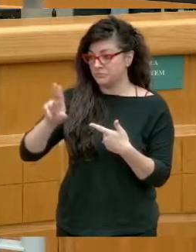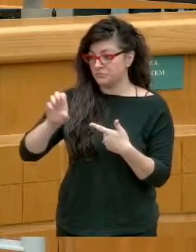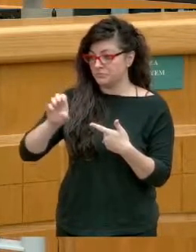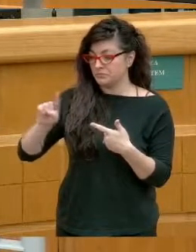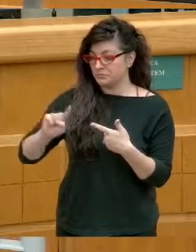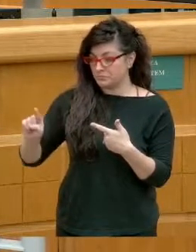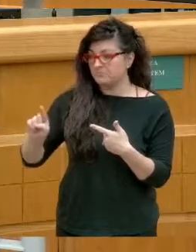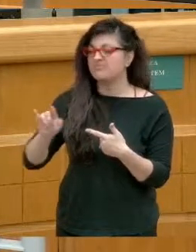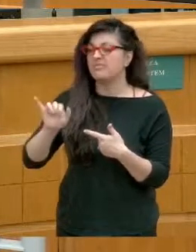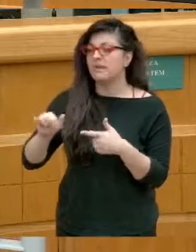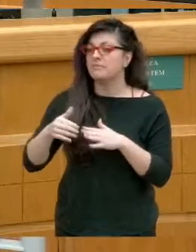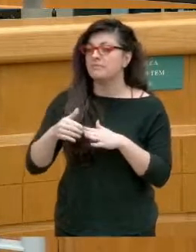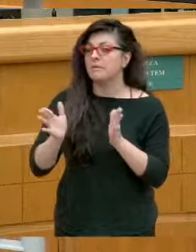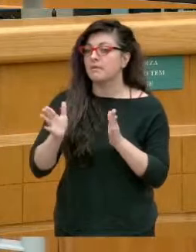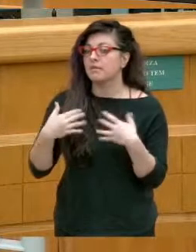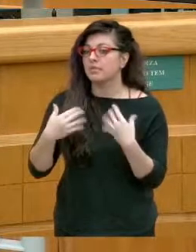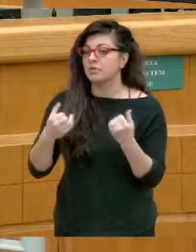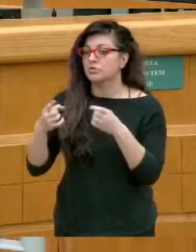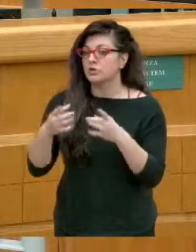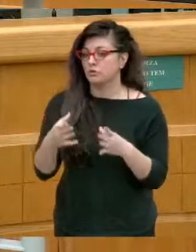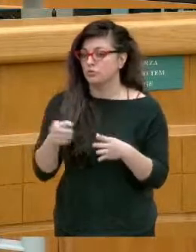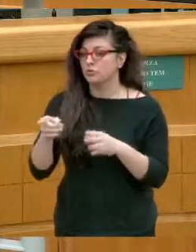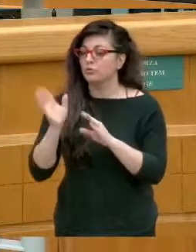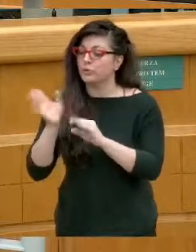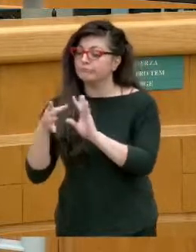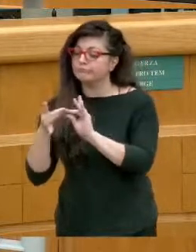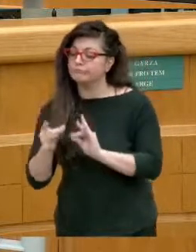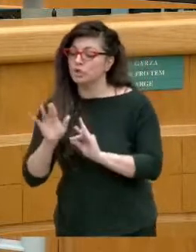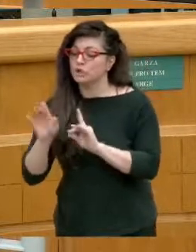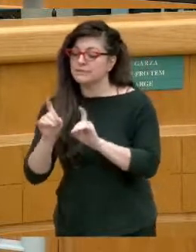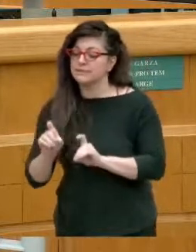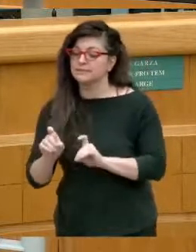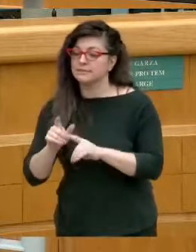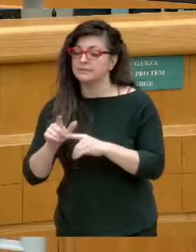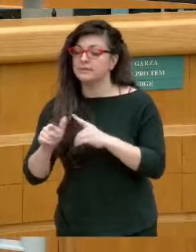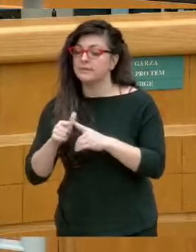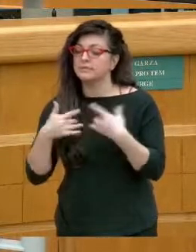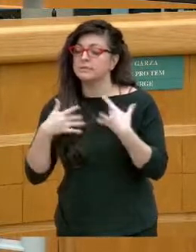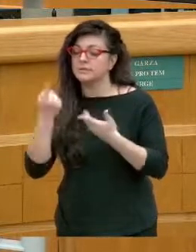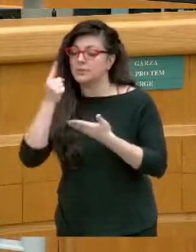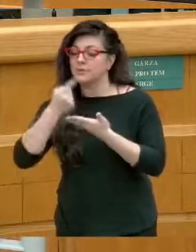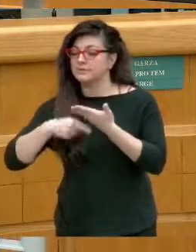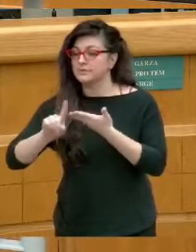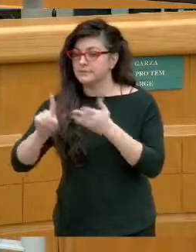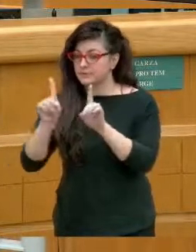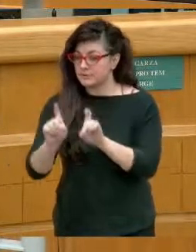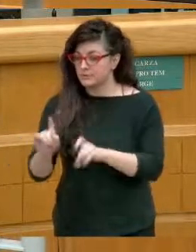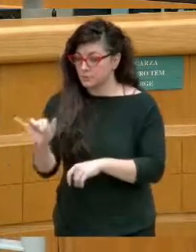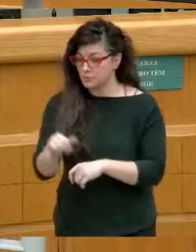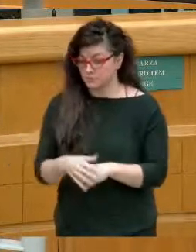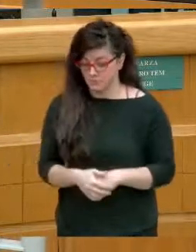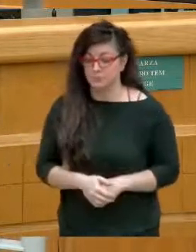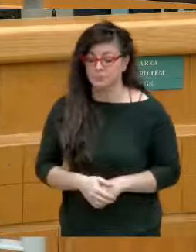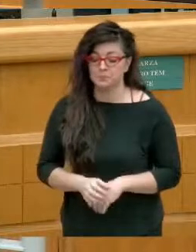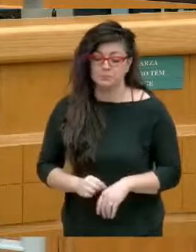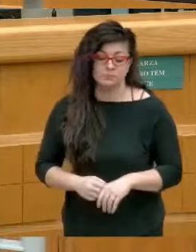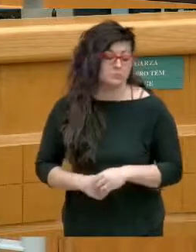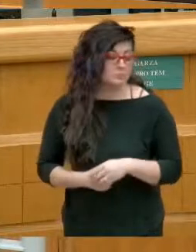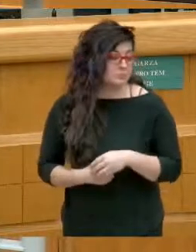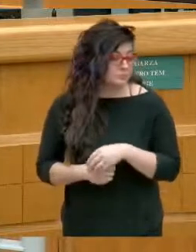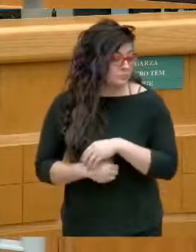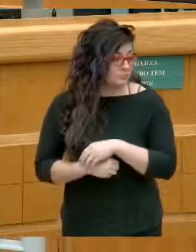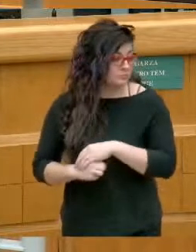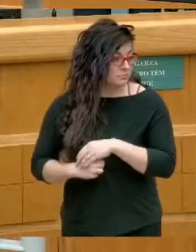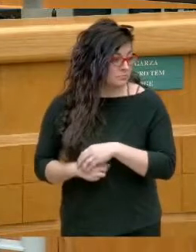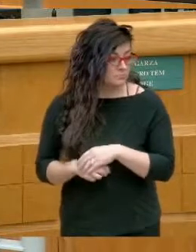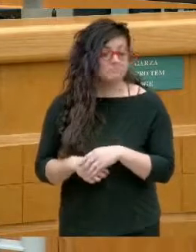testing stuff that she's doing, and a look ahead to next week's testing. Okay, so that's kind of an